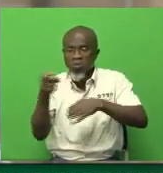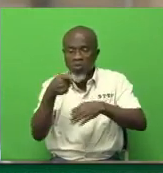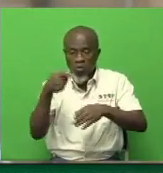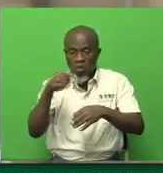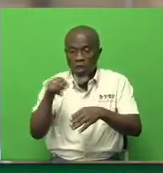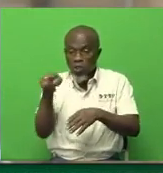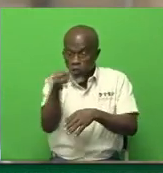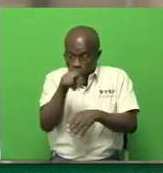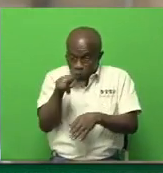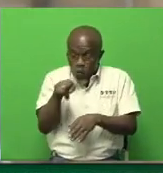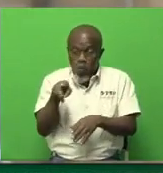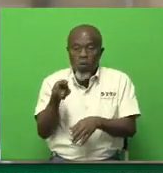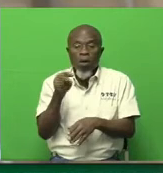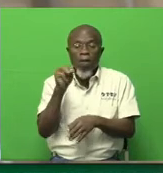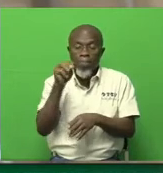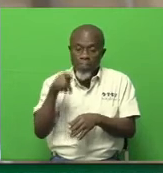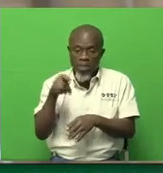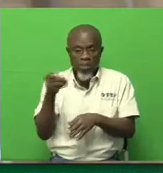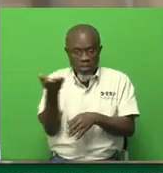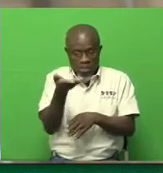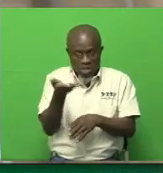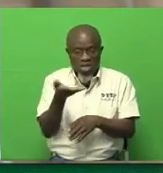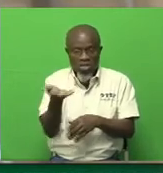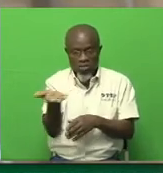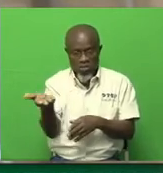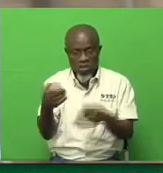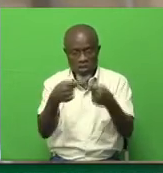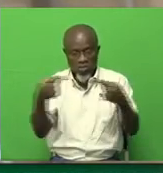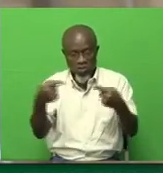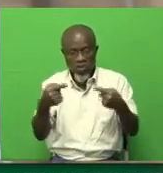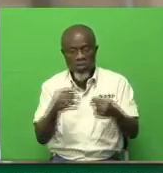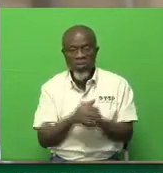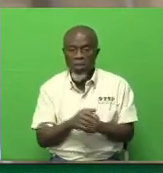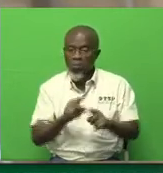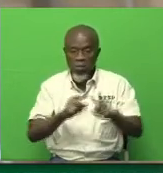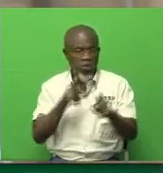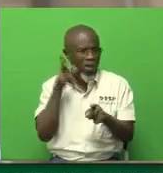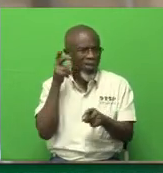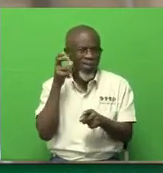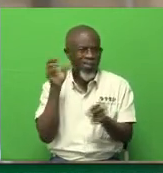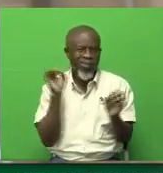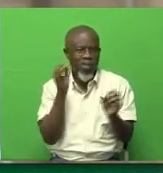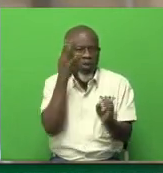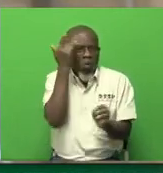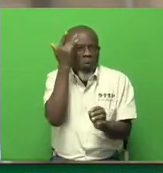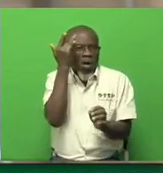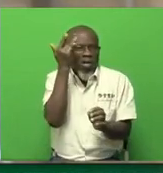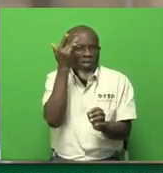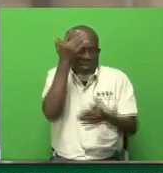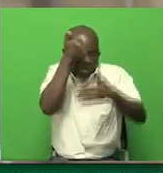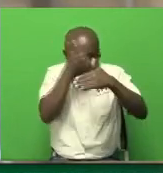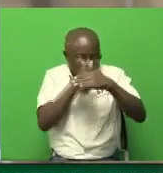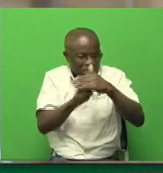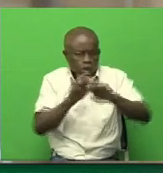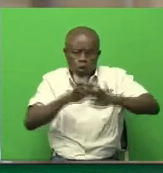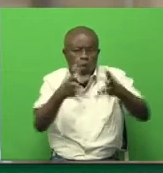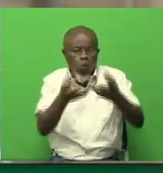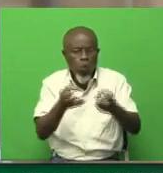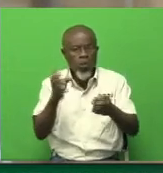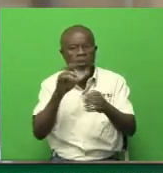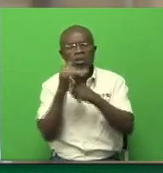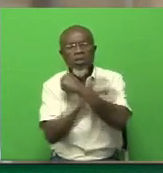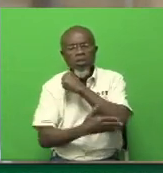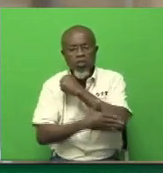but yet you will not hear about it you will not hear about it because they don't want the country to know